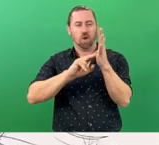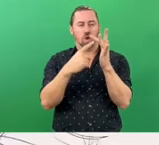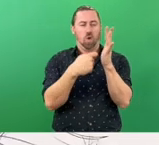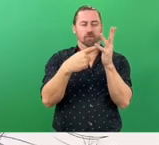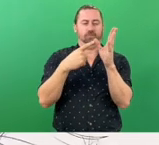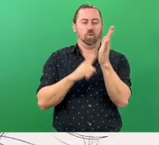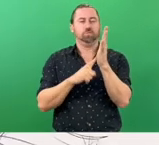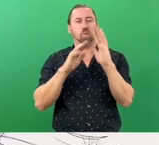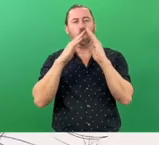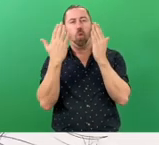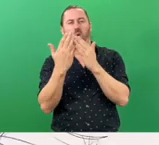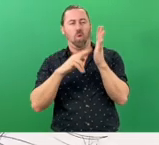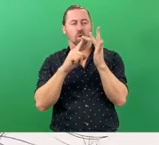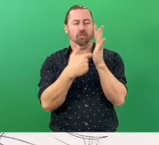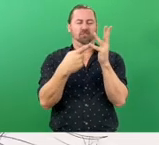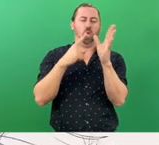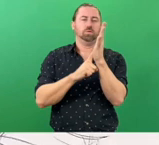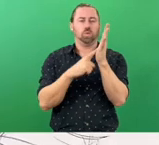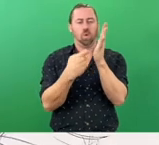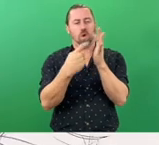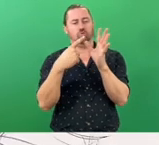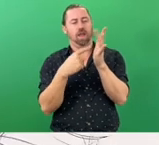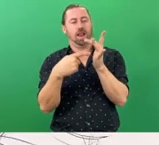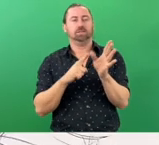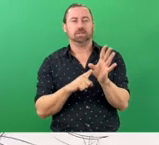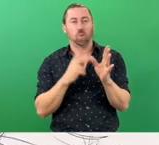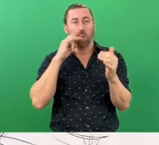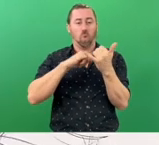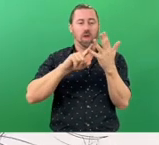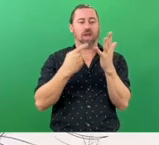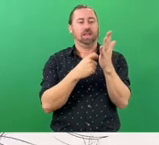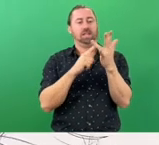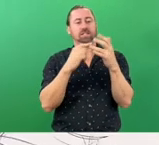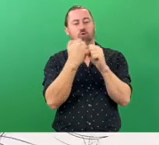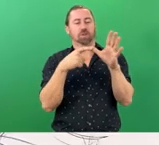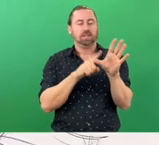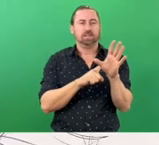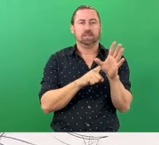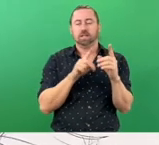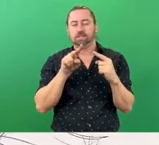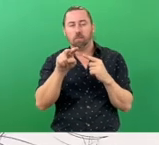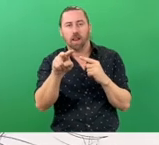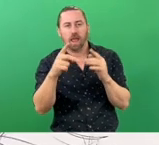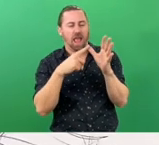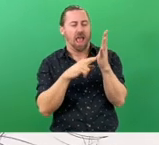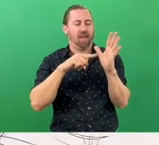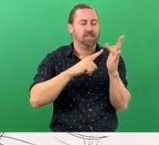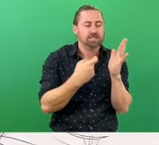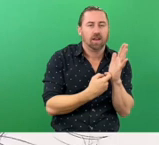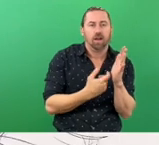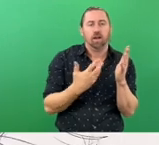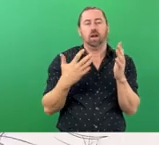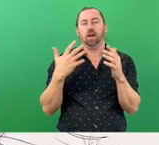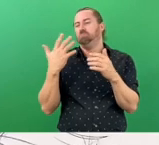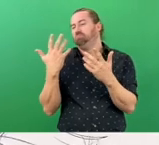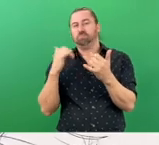virtual worlds, virtual reality, but also the whole idea of surrogacy and doubling, avatars, surveillance, you know, all